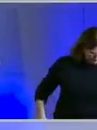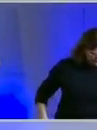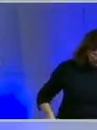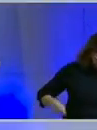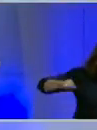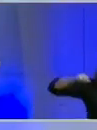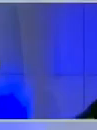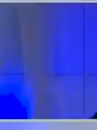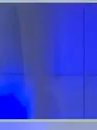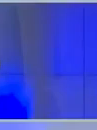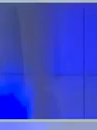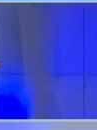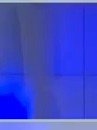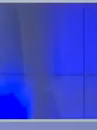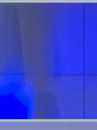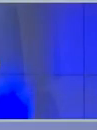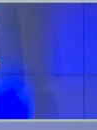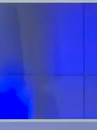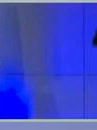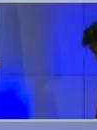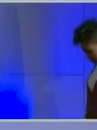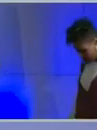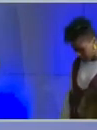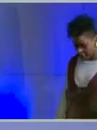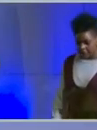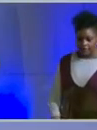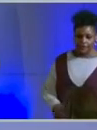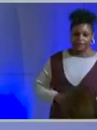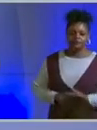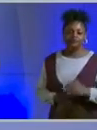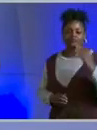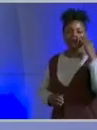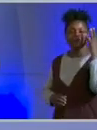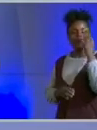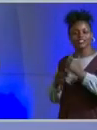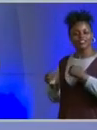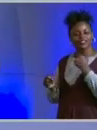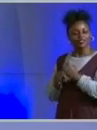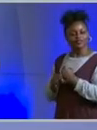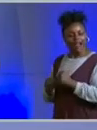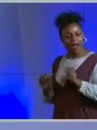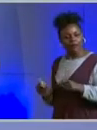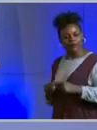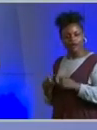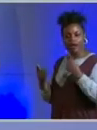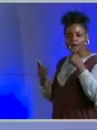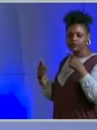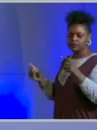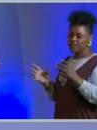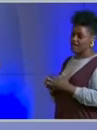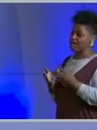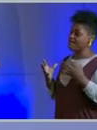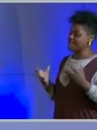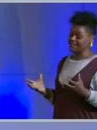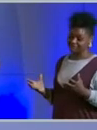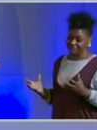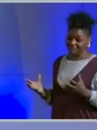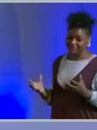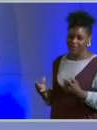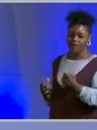So we know that in 4 years we have been able to accomplish much. And one